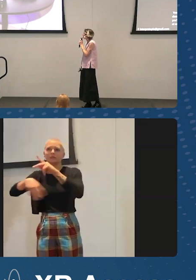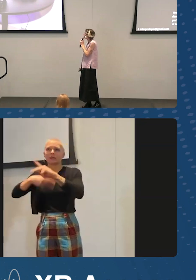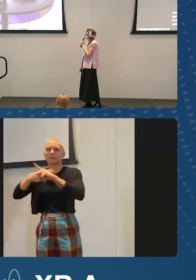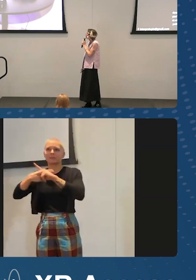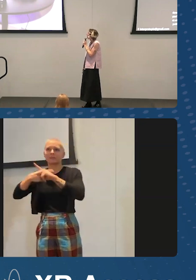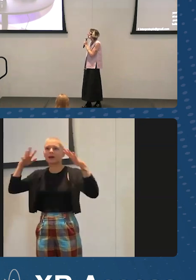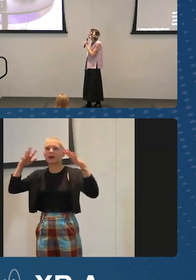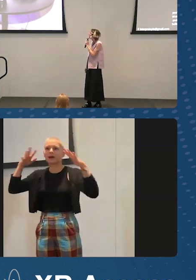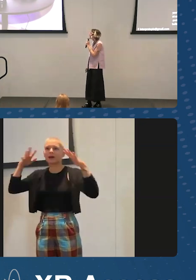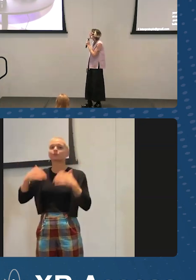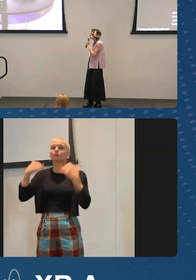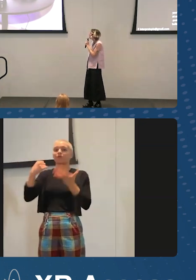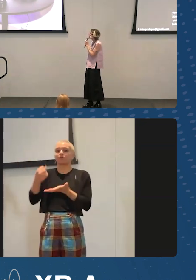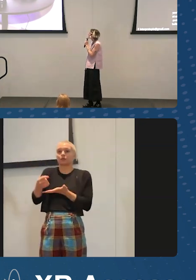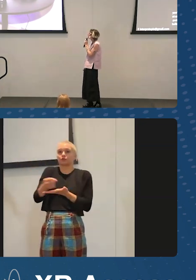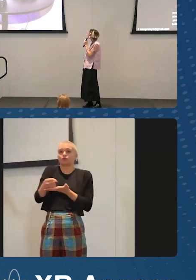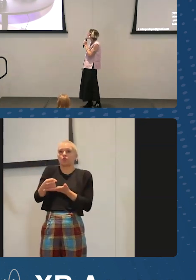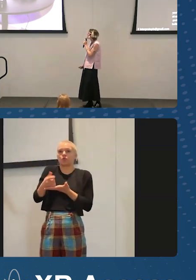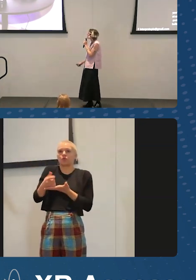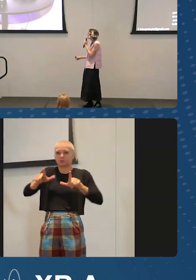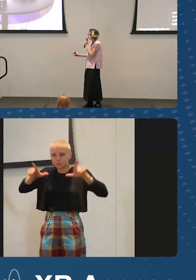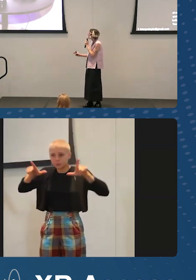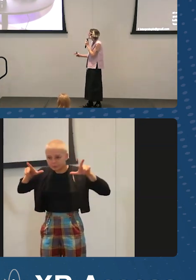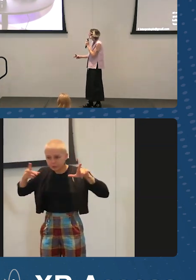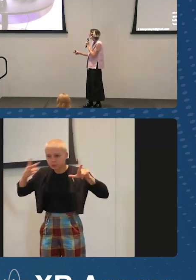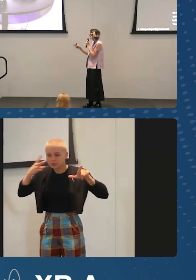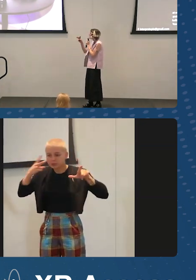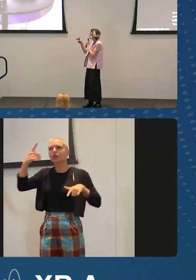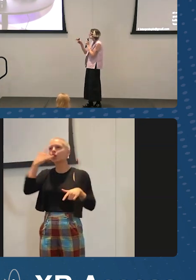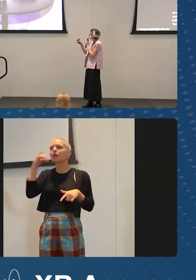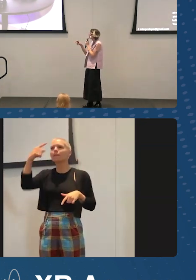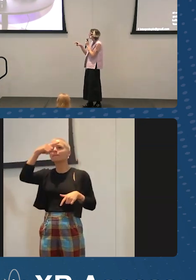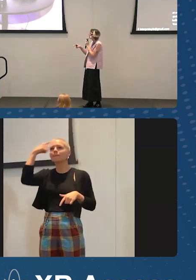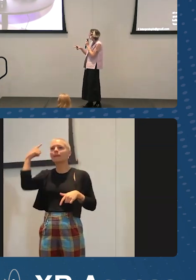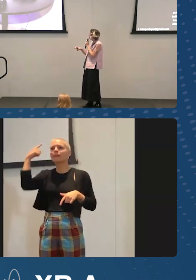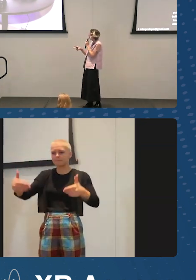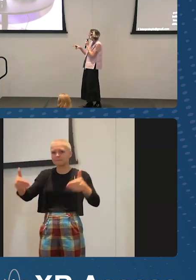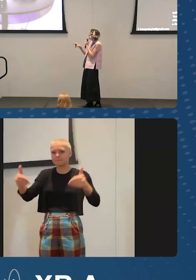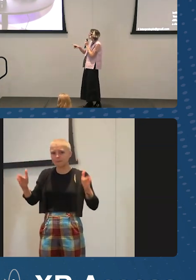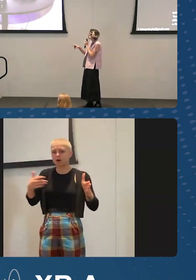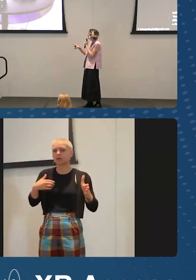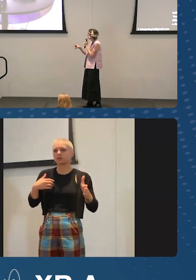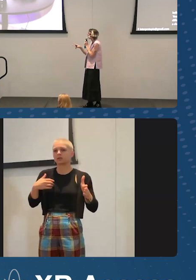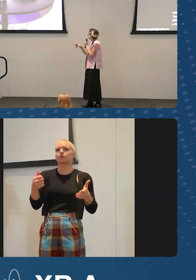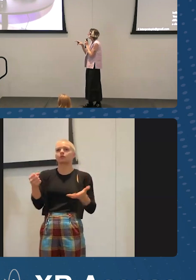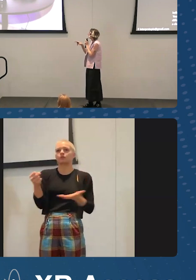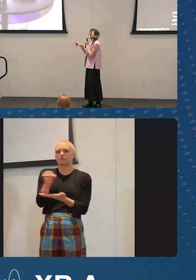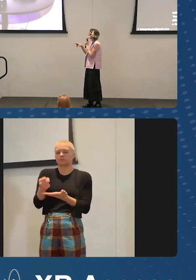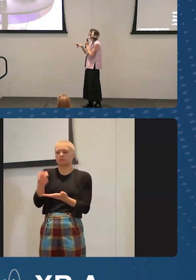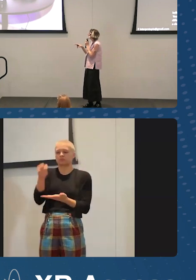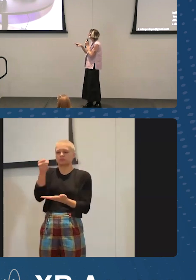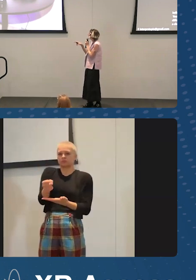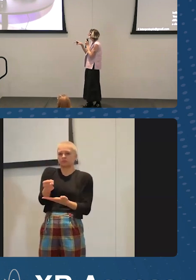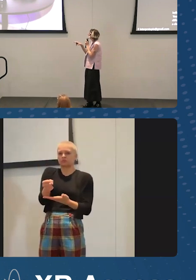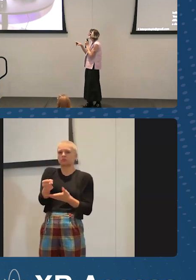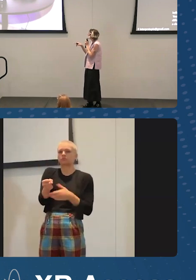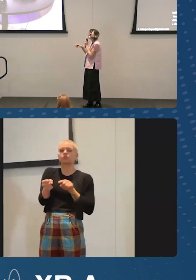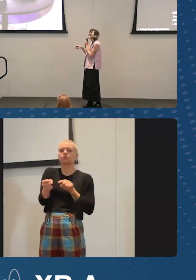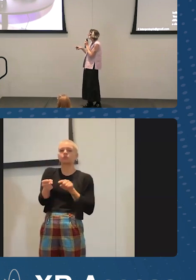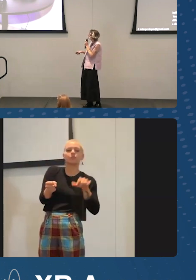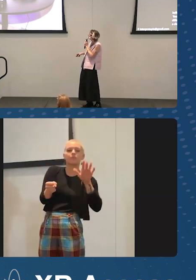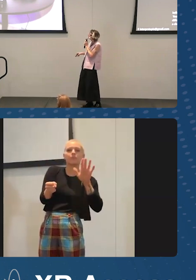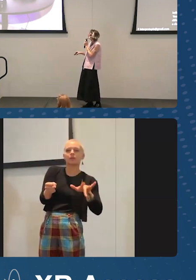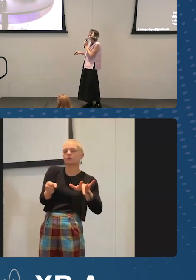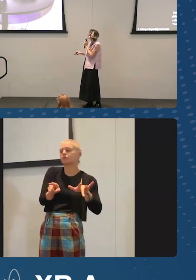can see a little black plastic box with an arcade joystick sticking up out of the center. And then on either side, there are little